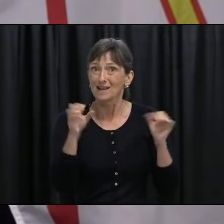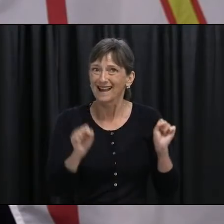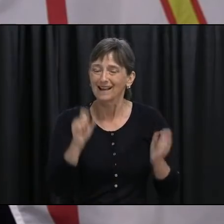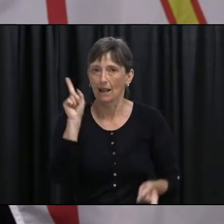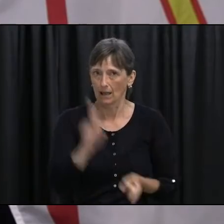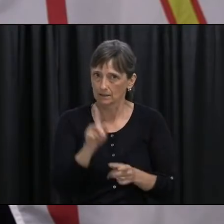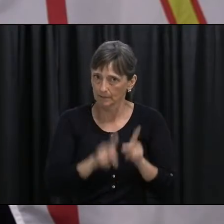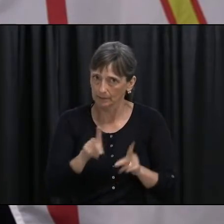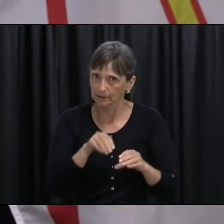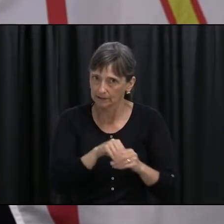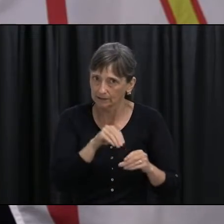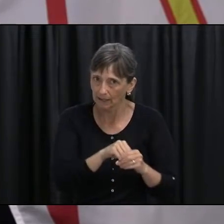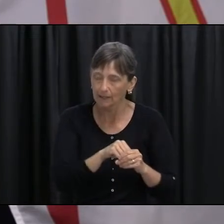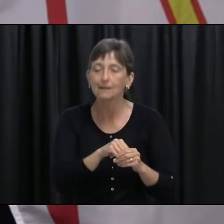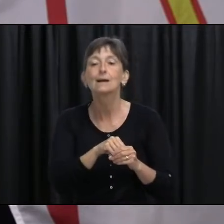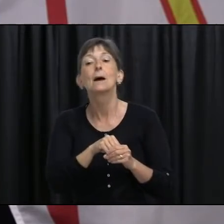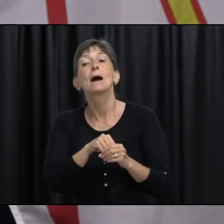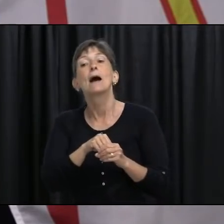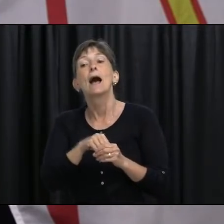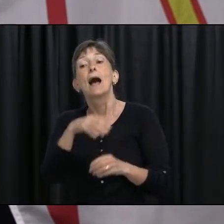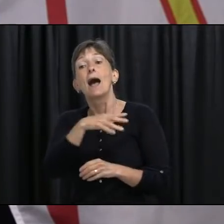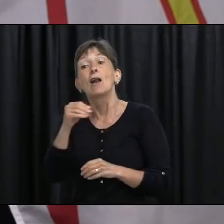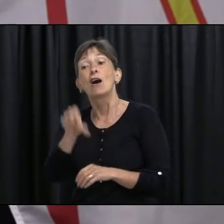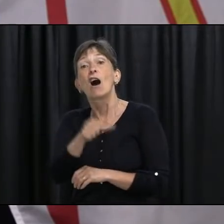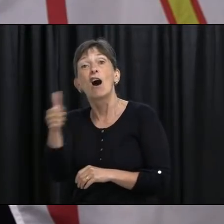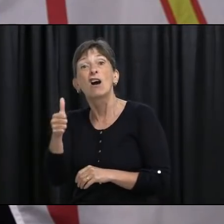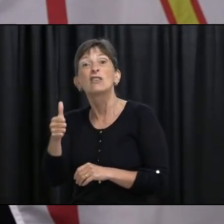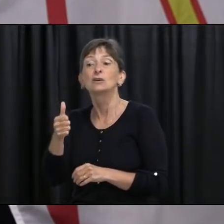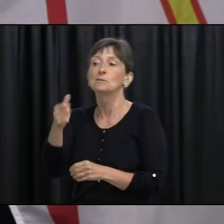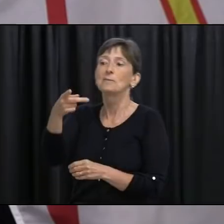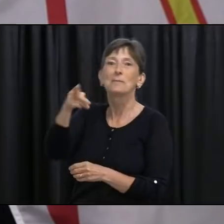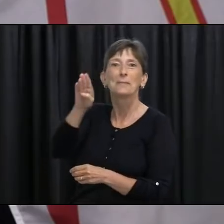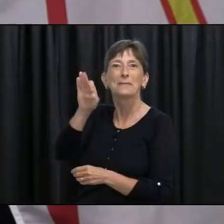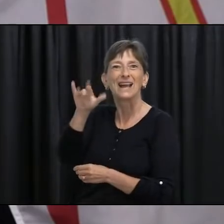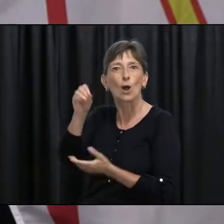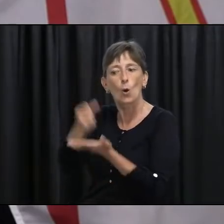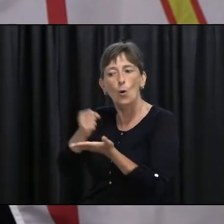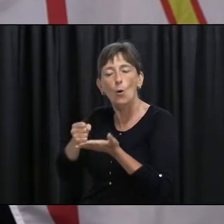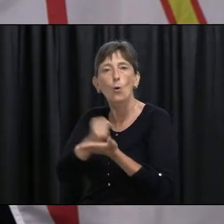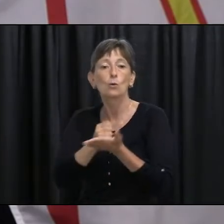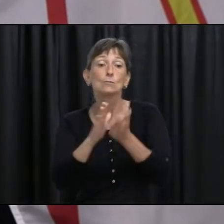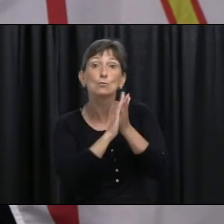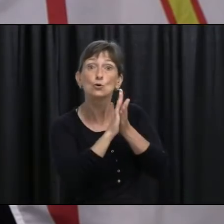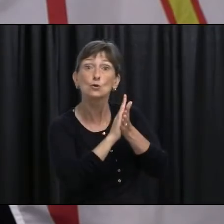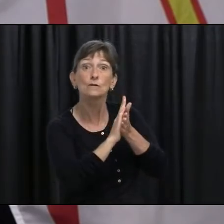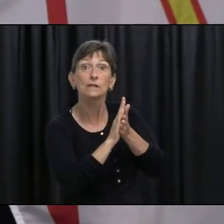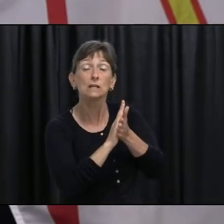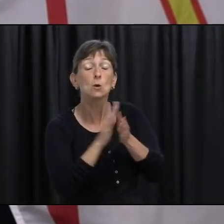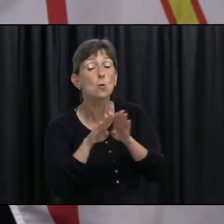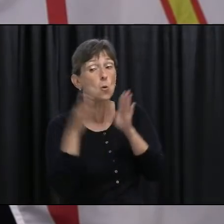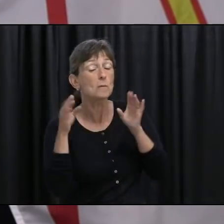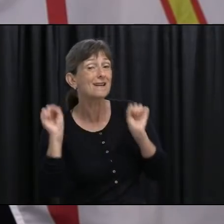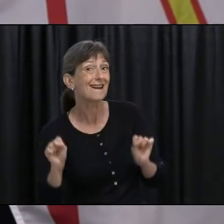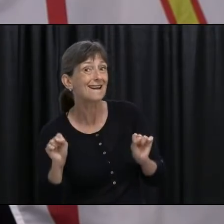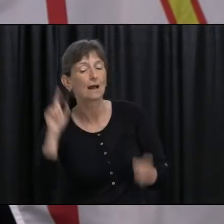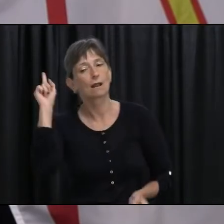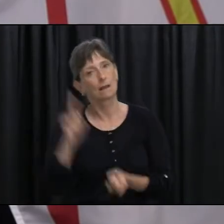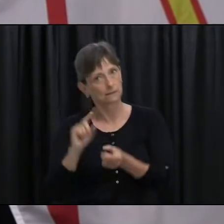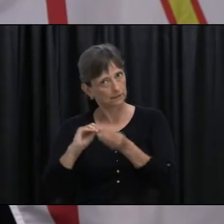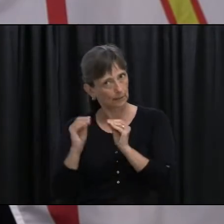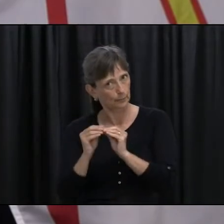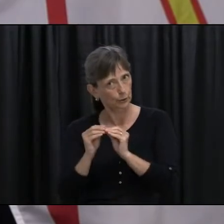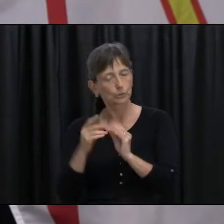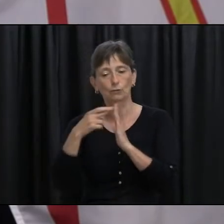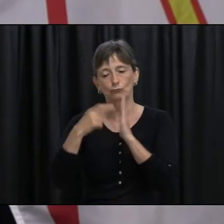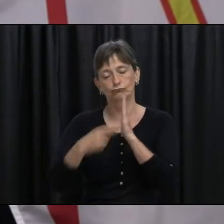occupancy, and indoor entertainment facilities such as bingo halls and cinemas may also open with reduced occupancy